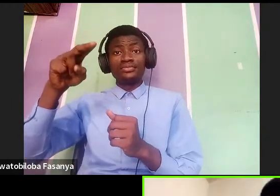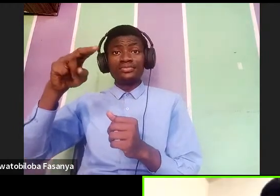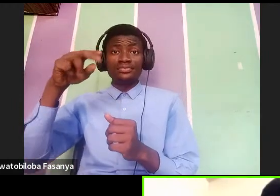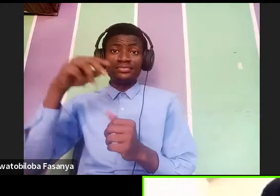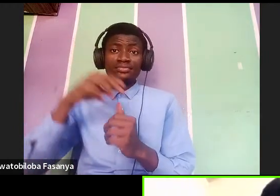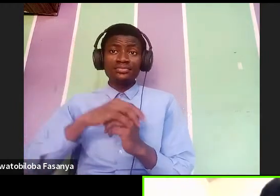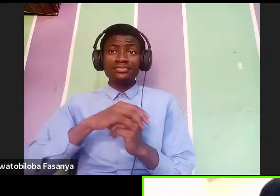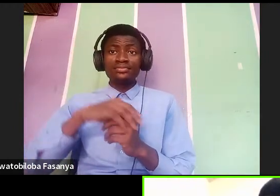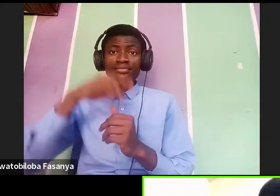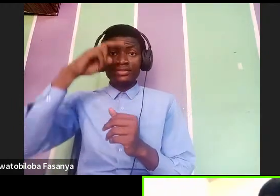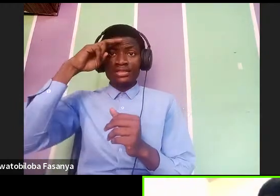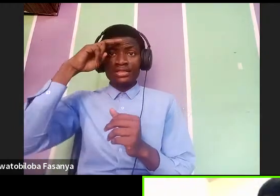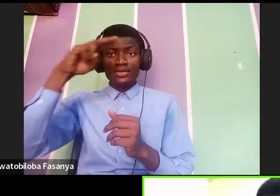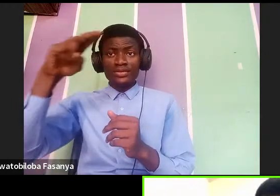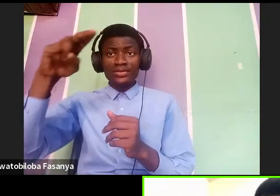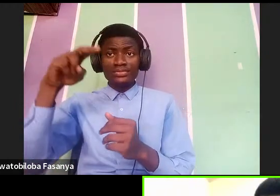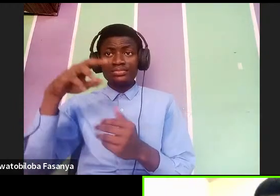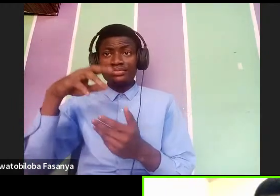Hello?